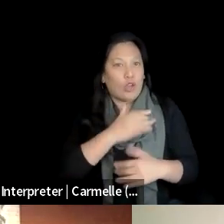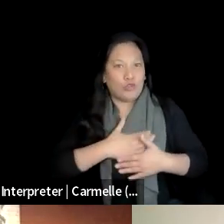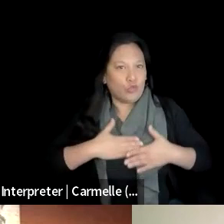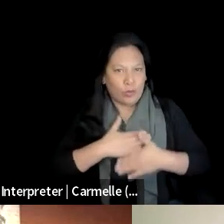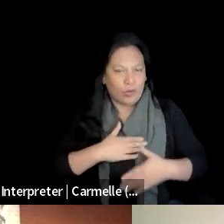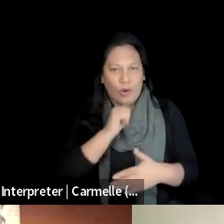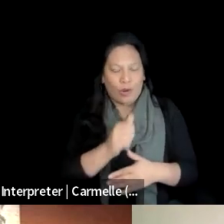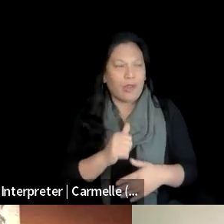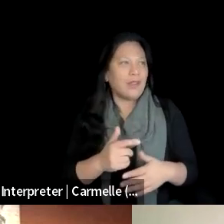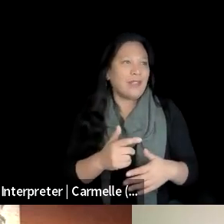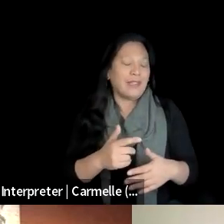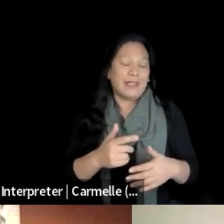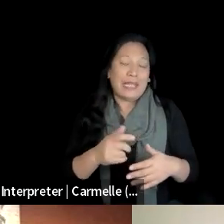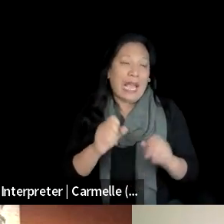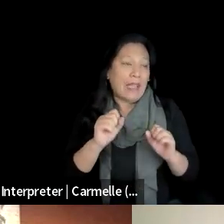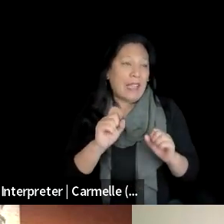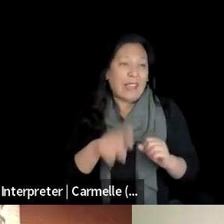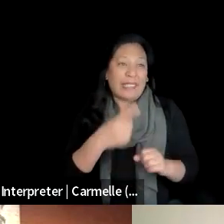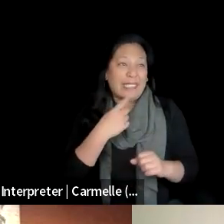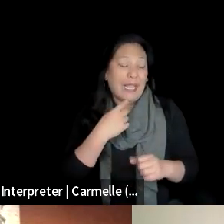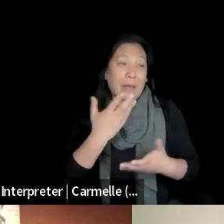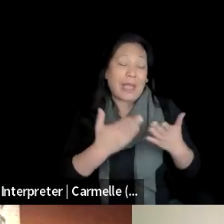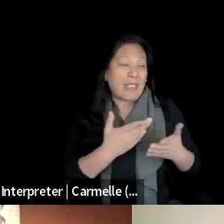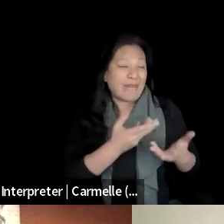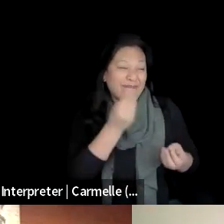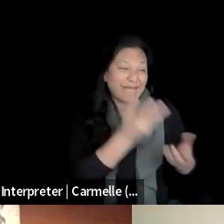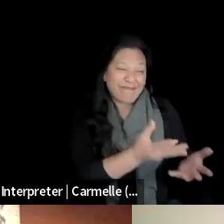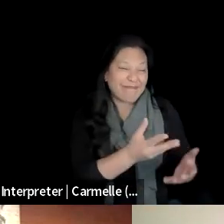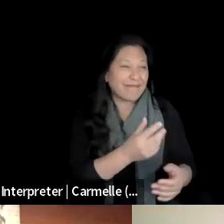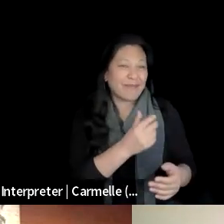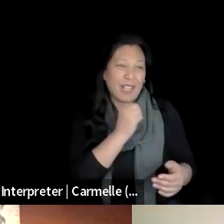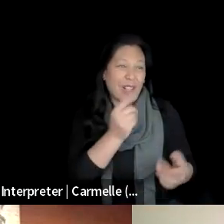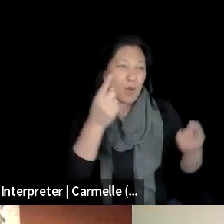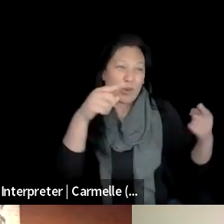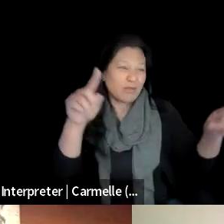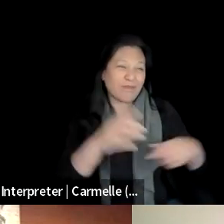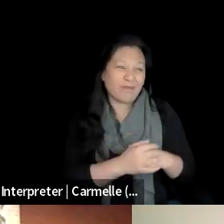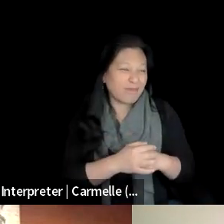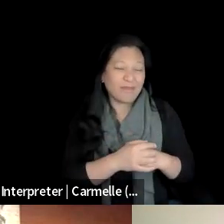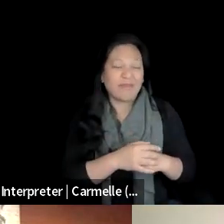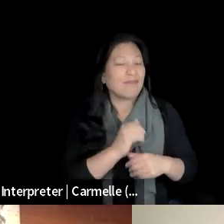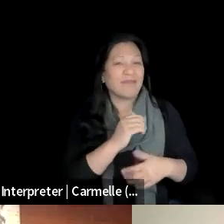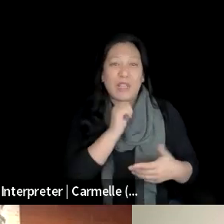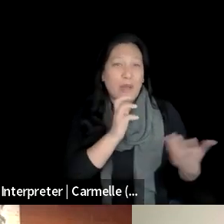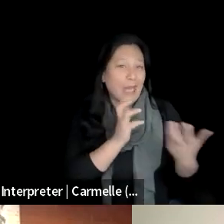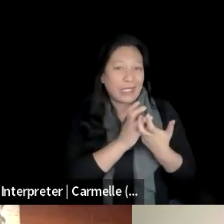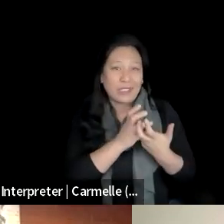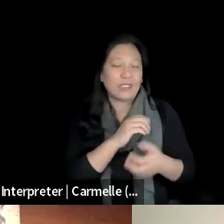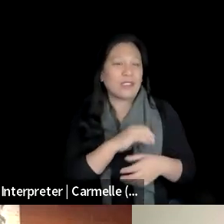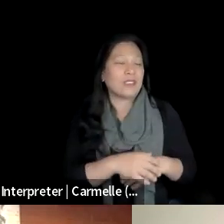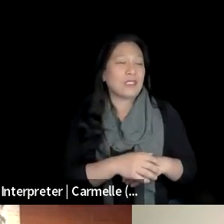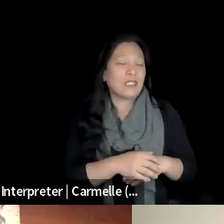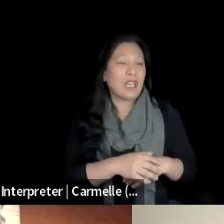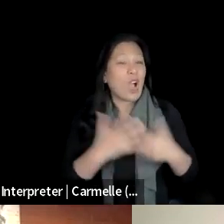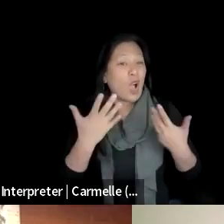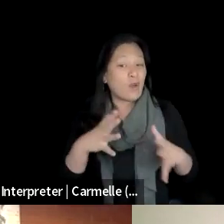of like either, you know what, you know, maybe this isn't working out, you know, and And if there like much damage already has